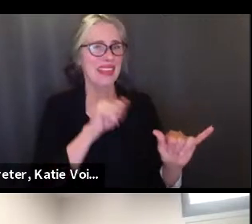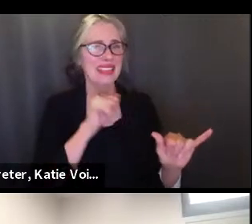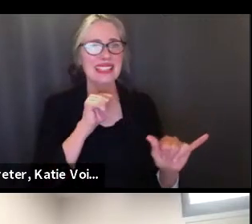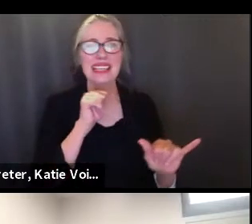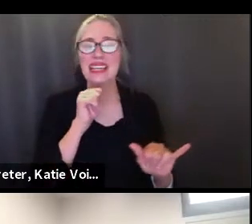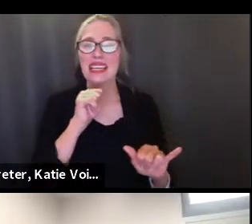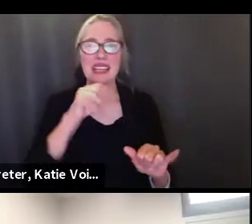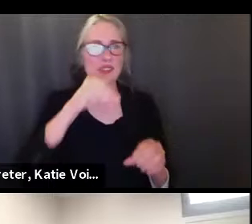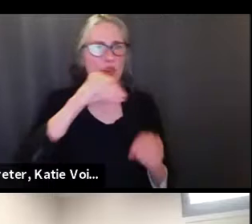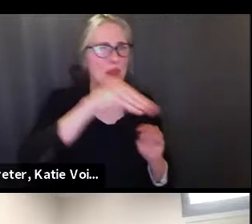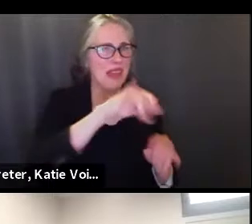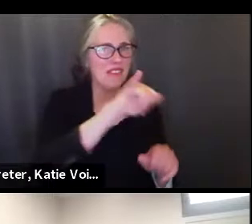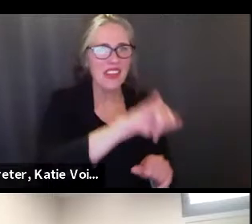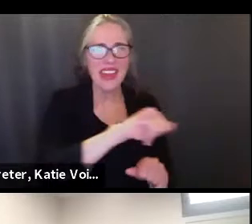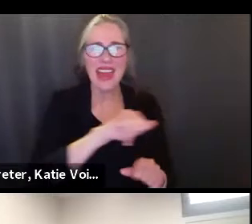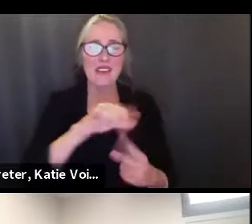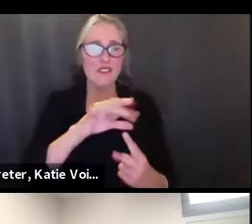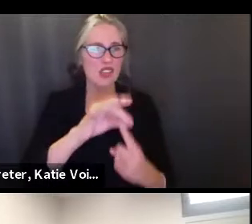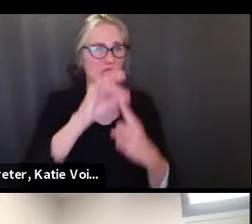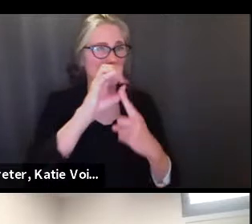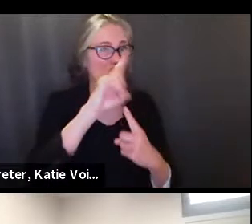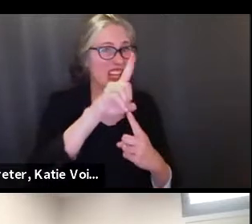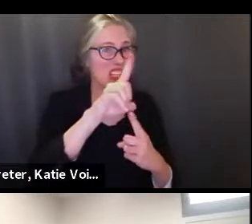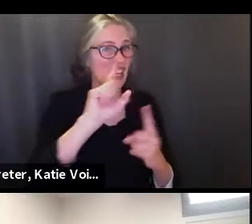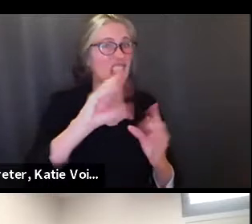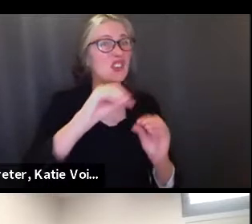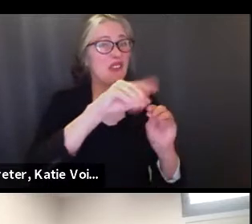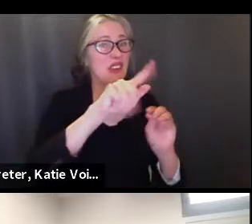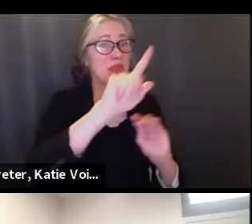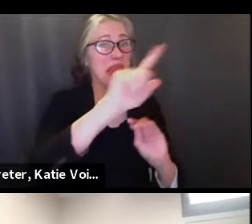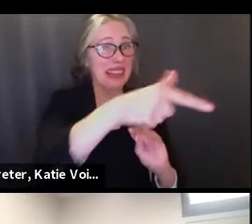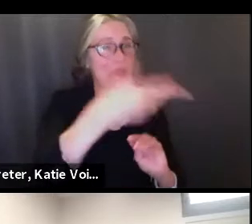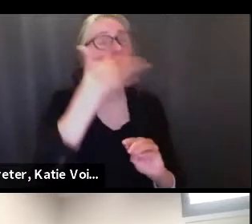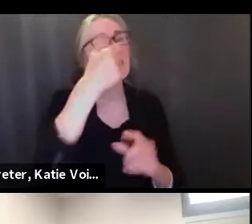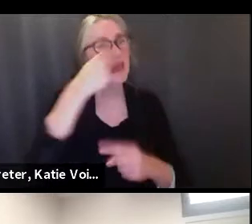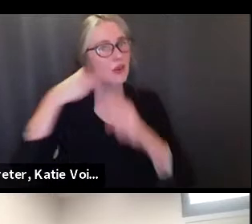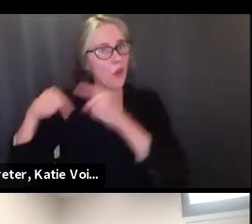intervention or special education services later. Next slide.